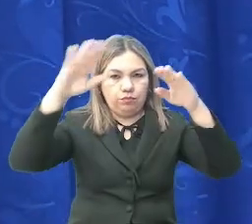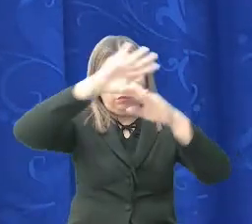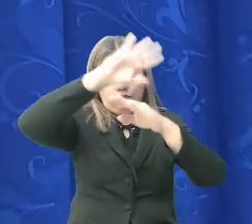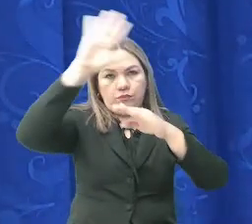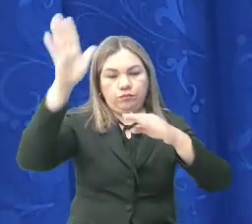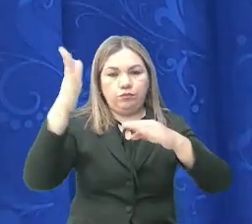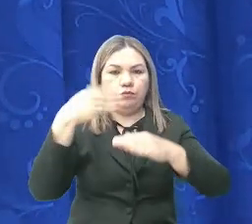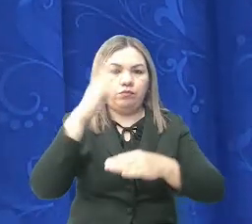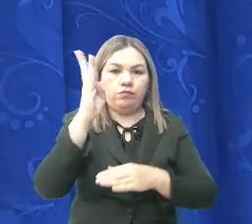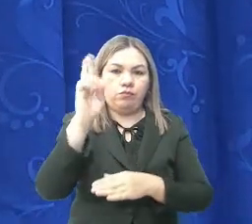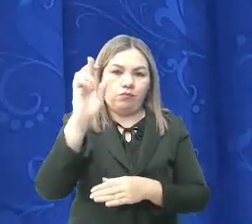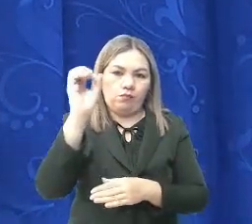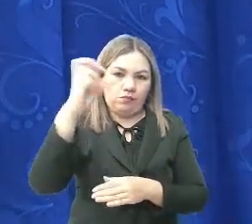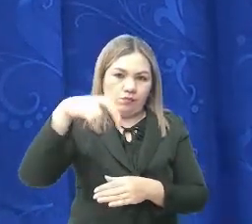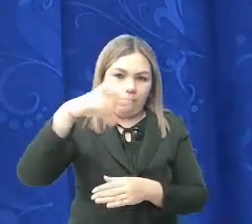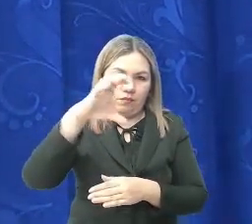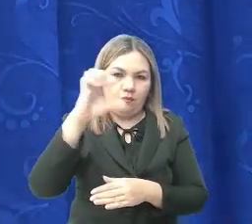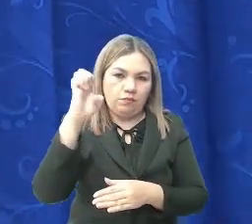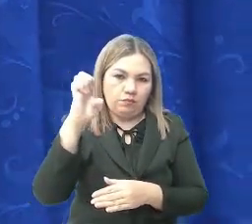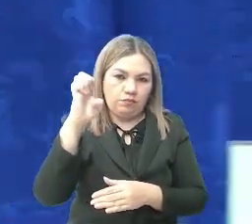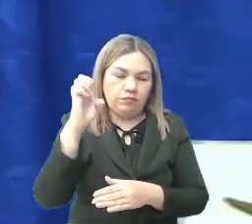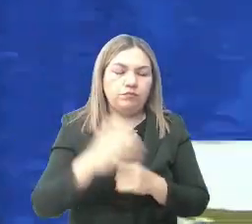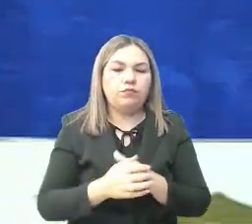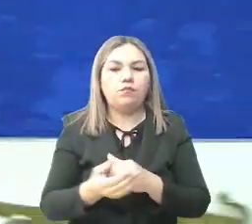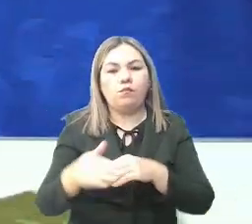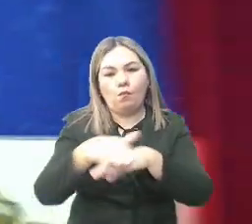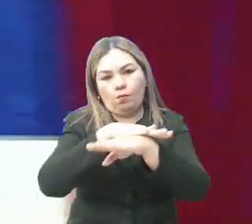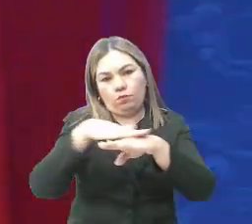May it break the roof of bronze,